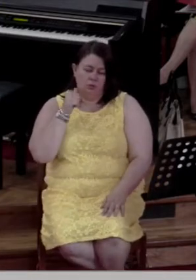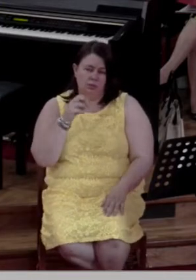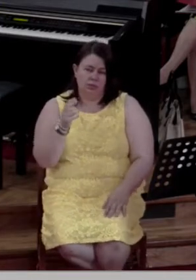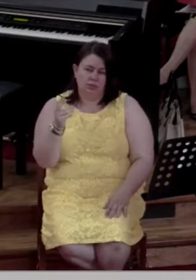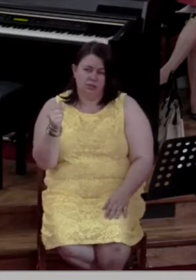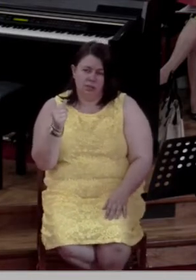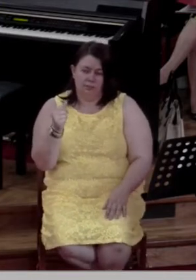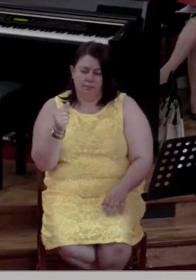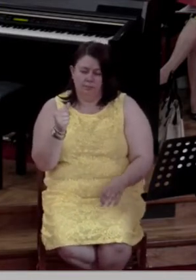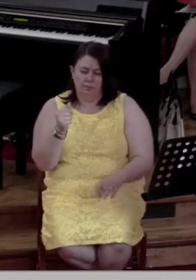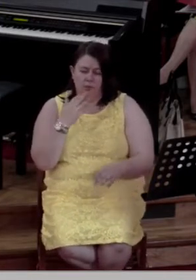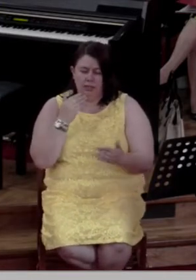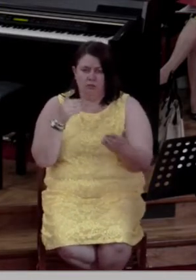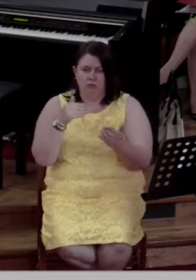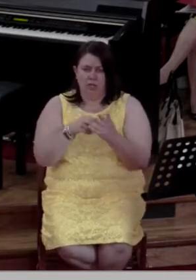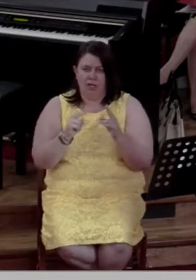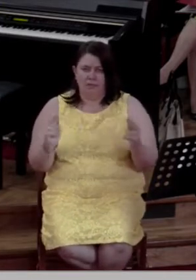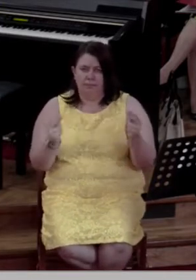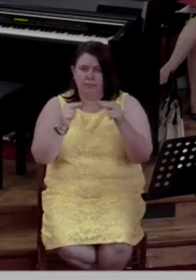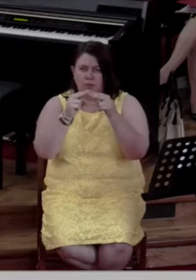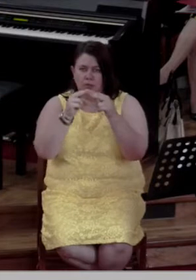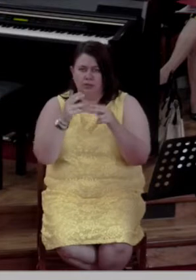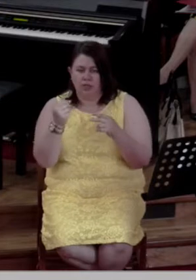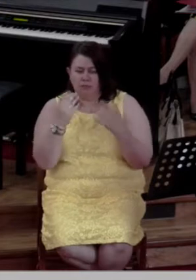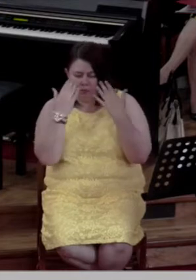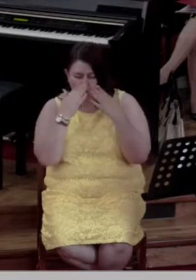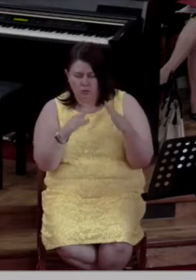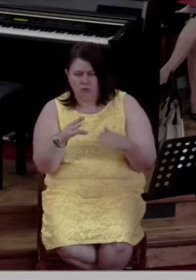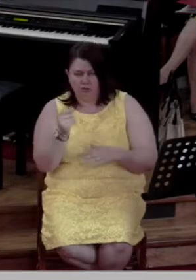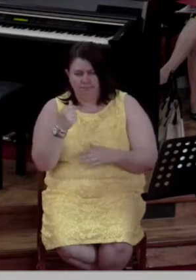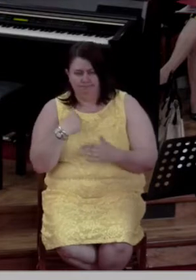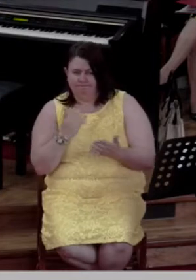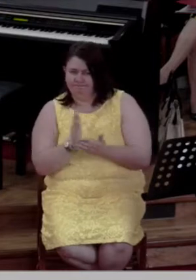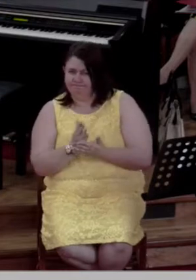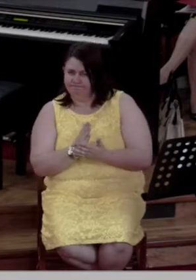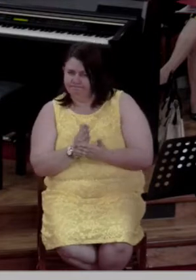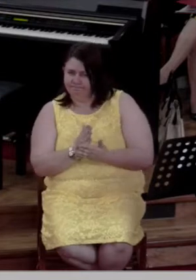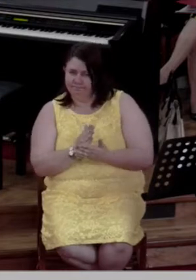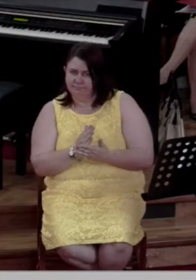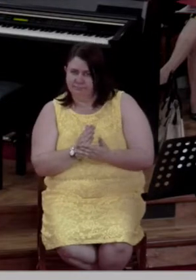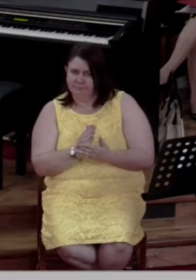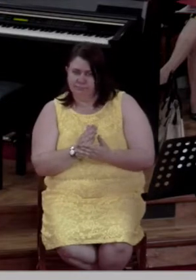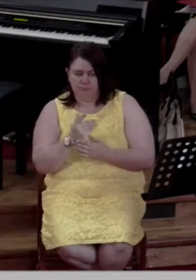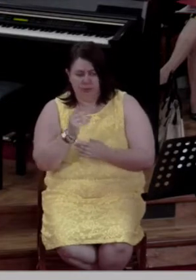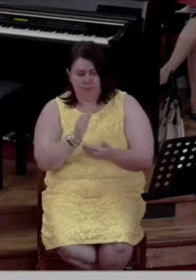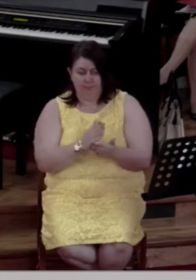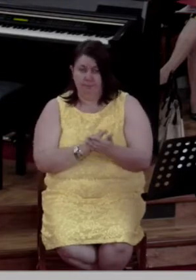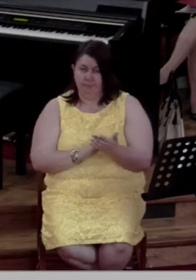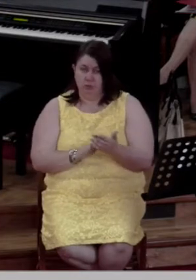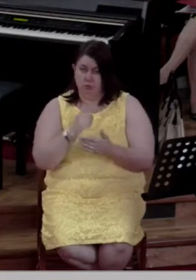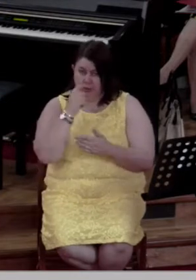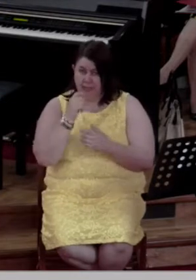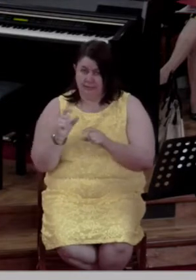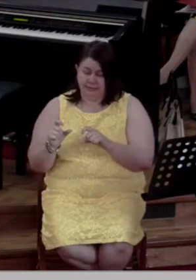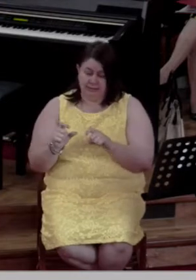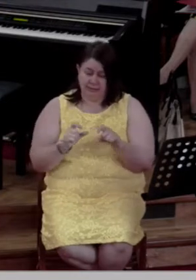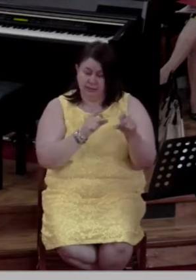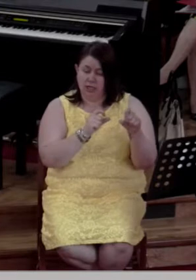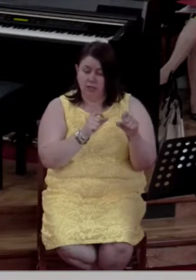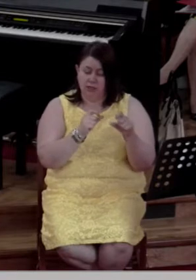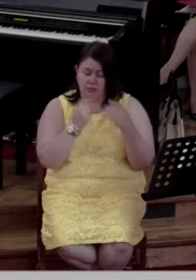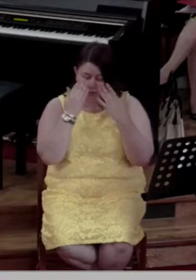come with some doubts from what's been happening in your life this week, but you can still worship God and still trust that the promise he made